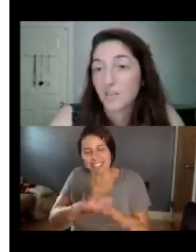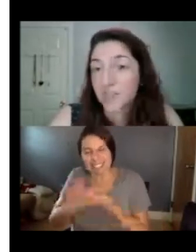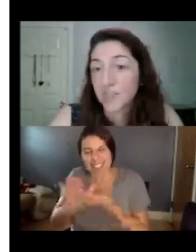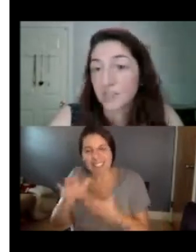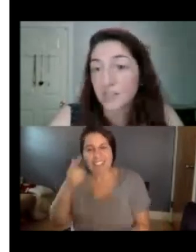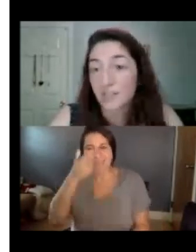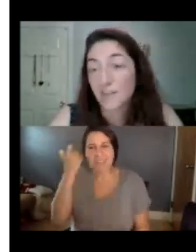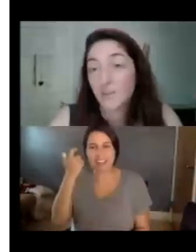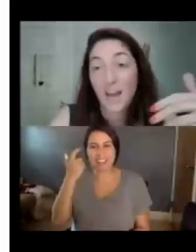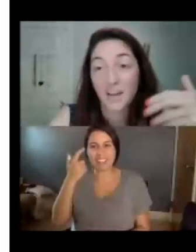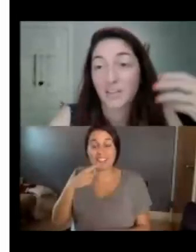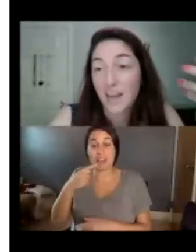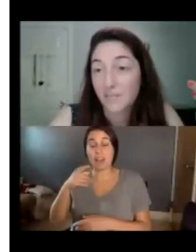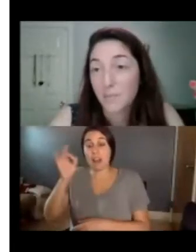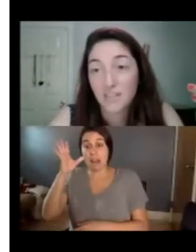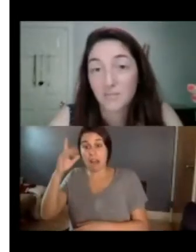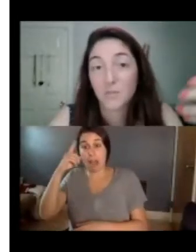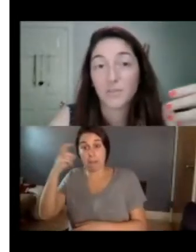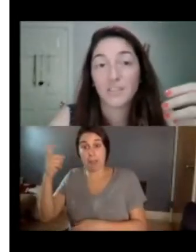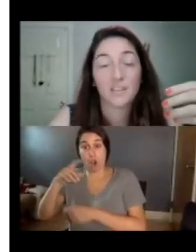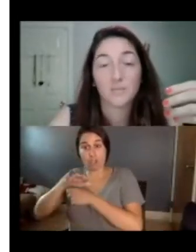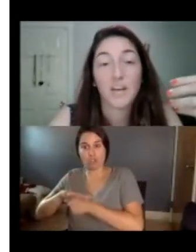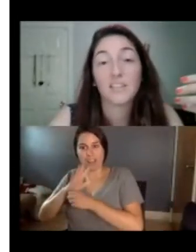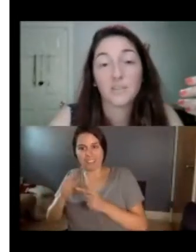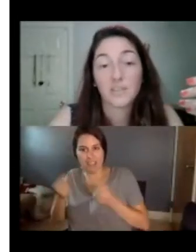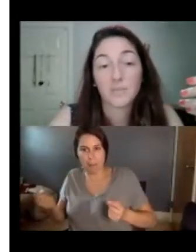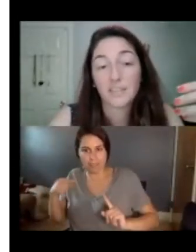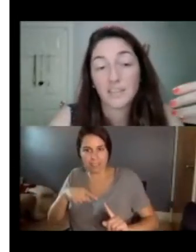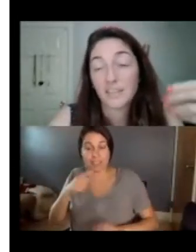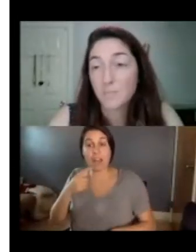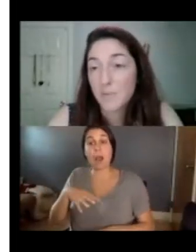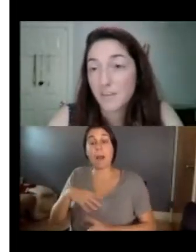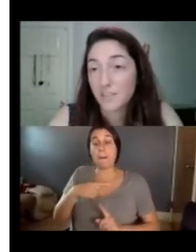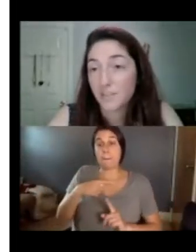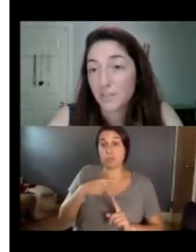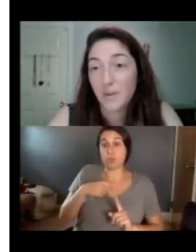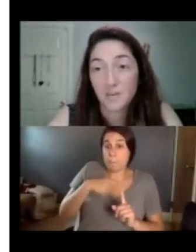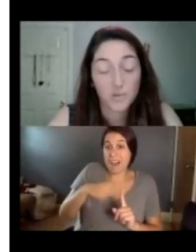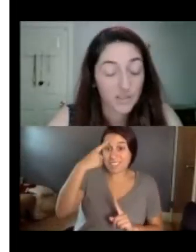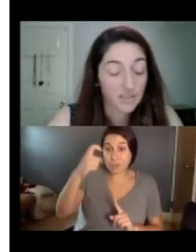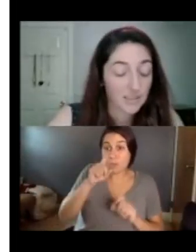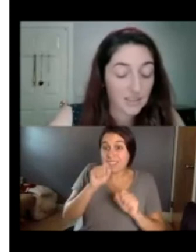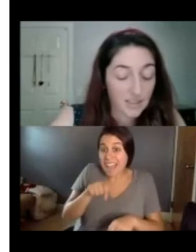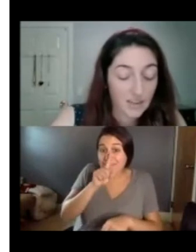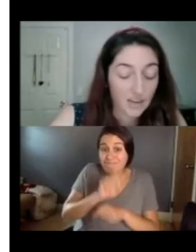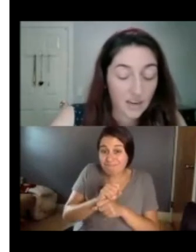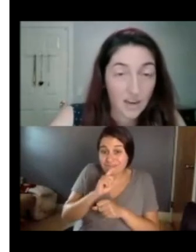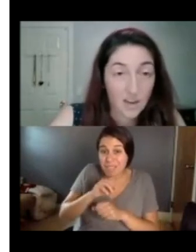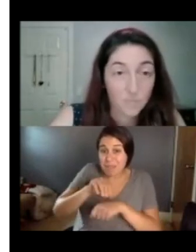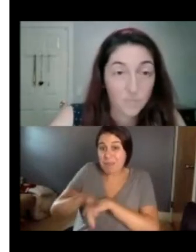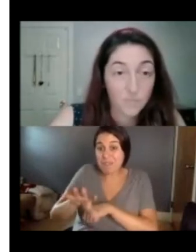analogous to nightmare distress. So actually having positive moods, positive dreams can be beneficial to waking mood.